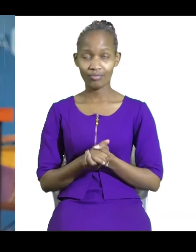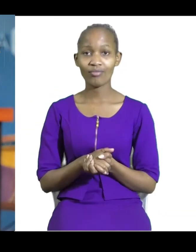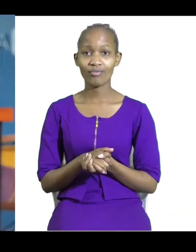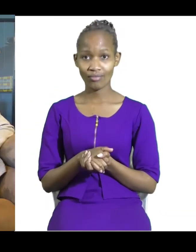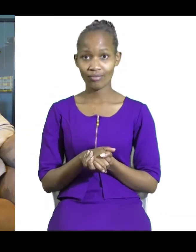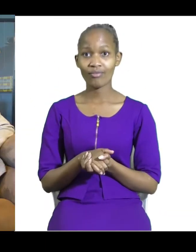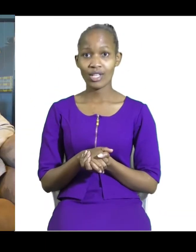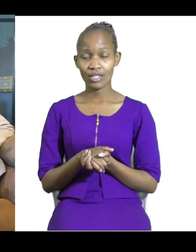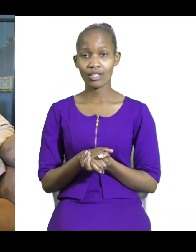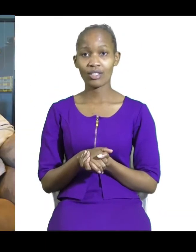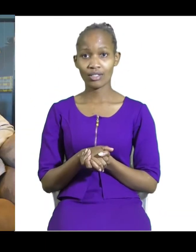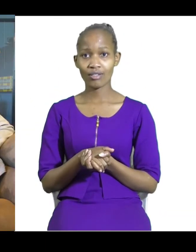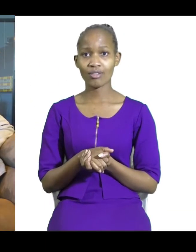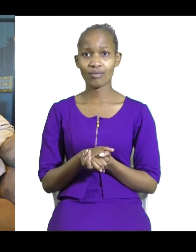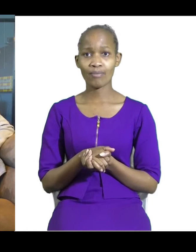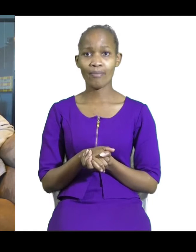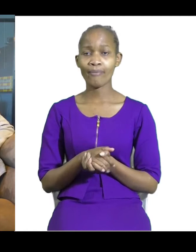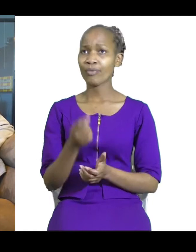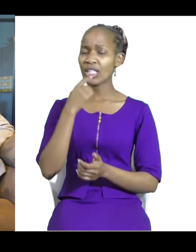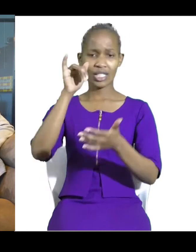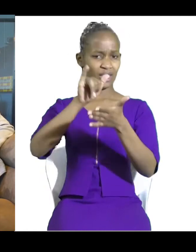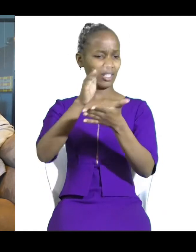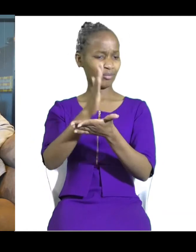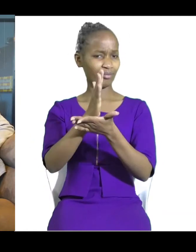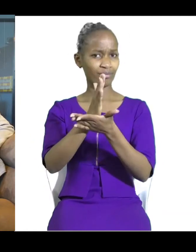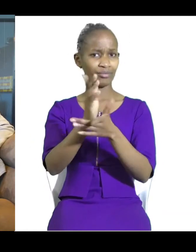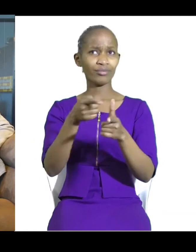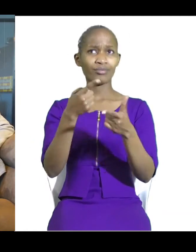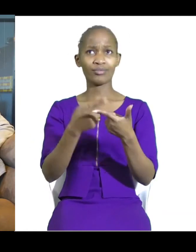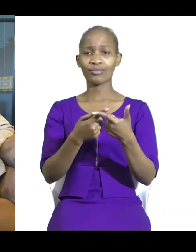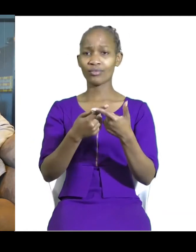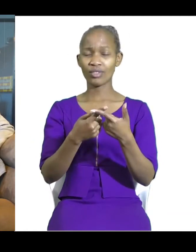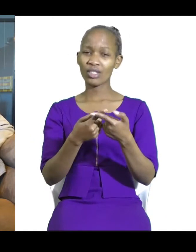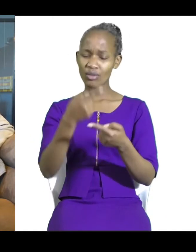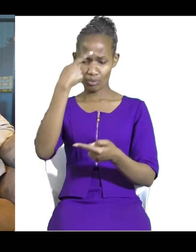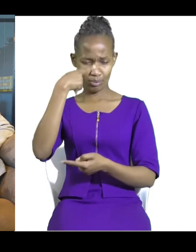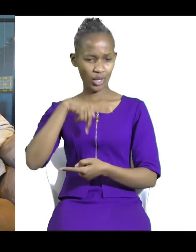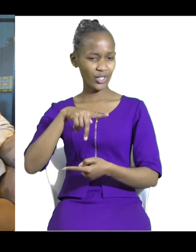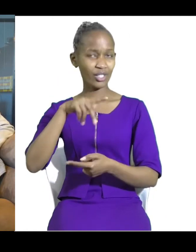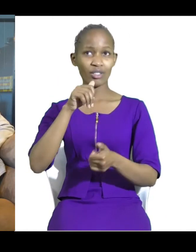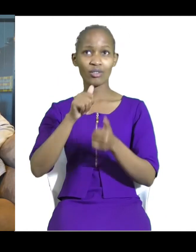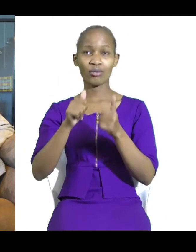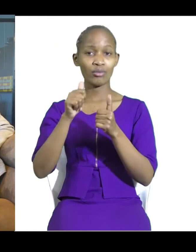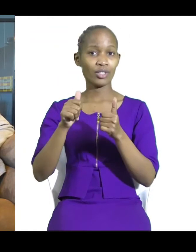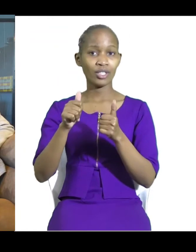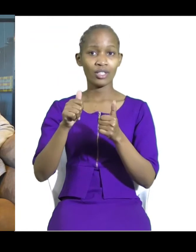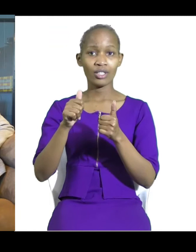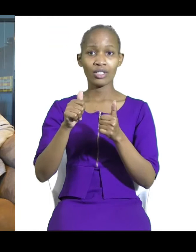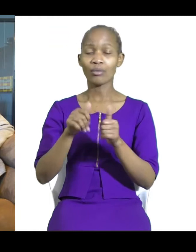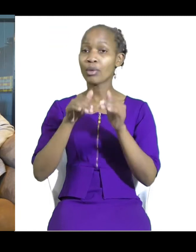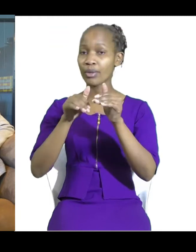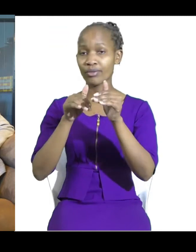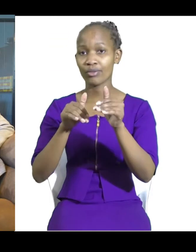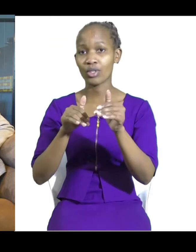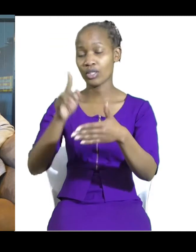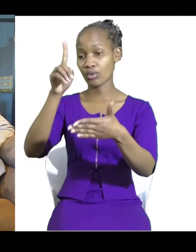left behind. Yeah. Yeah, so you'd say that at least from a policy perspective, what's left is actually implementation and